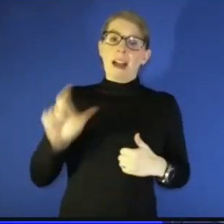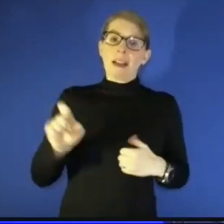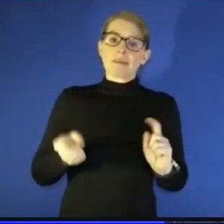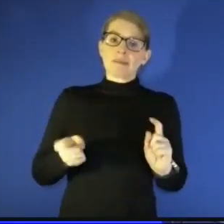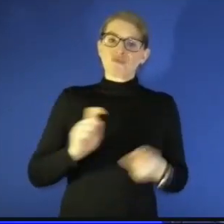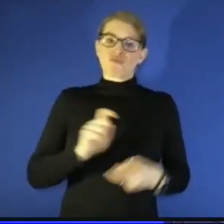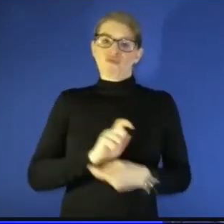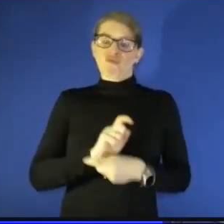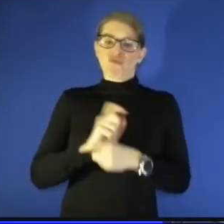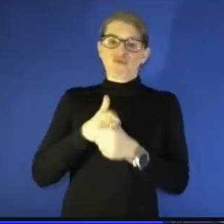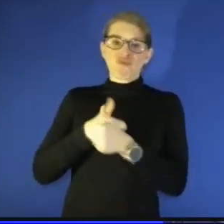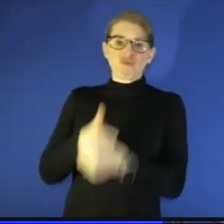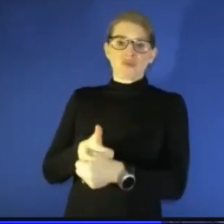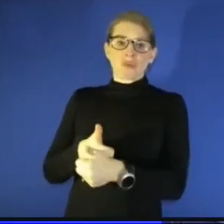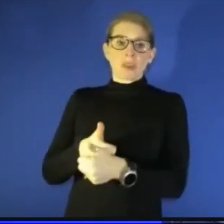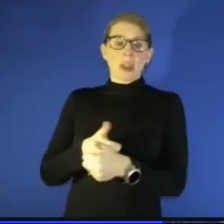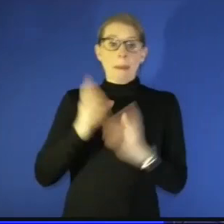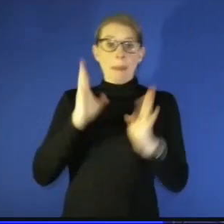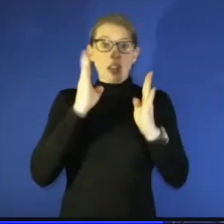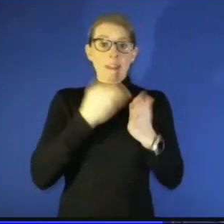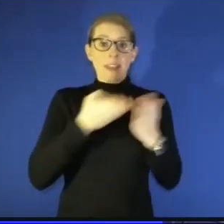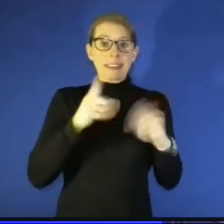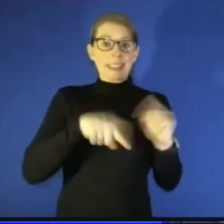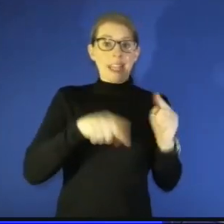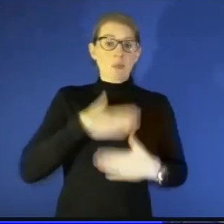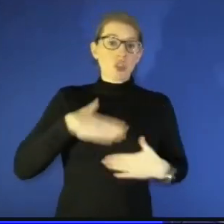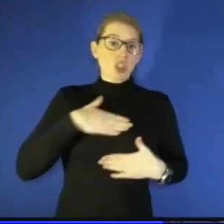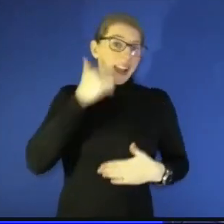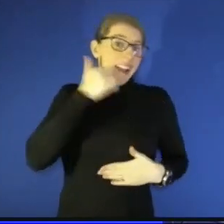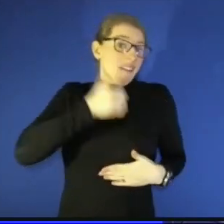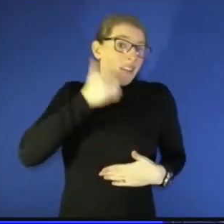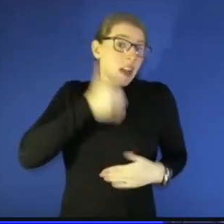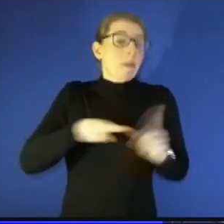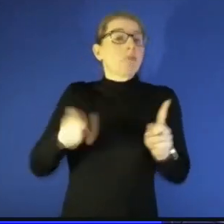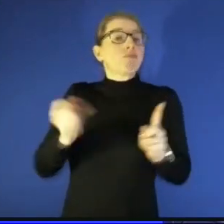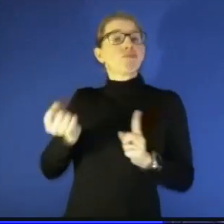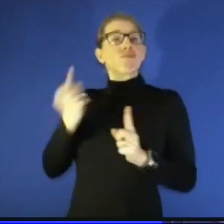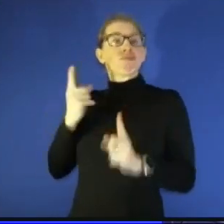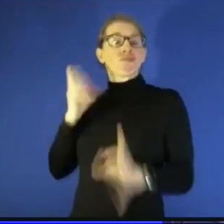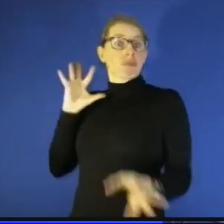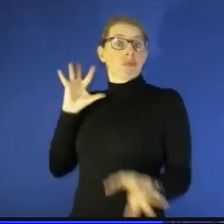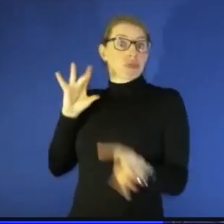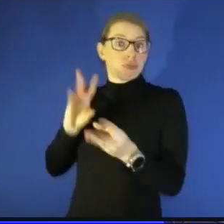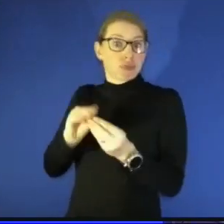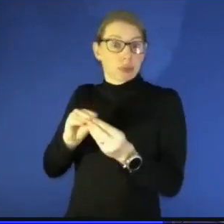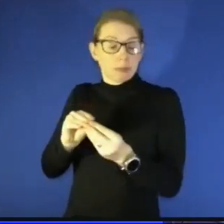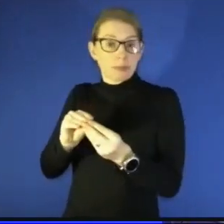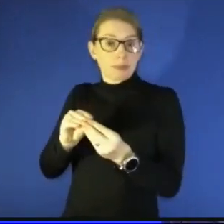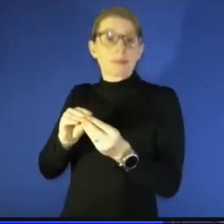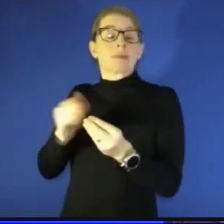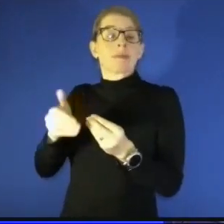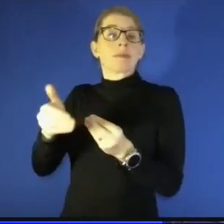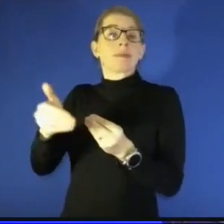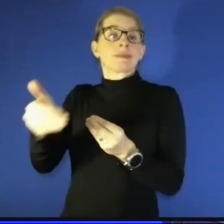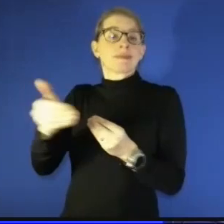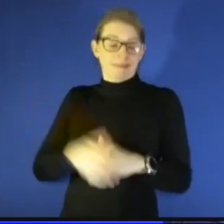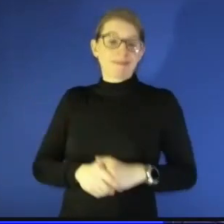that you can't appreciate on a day-to-day basis, but understanding that the commitment to it adds up over the course of a